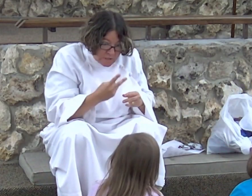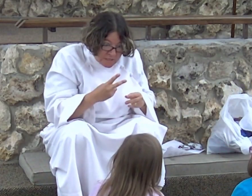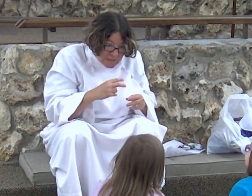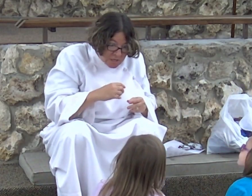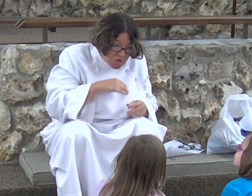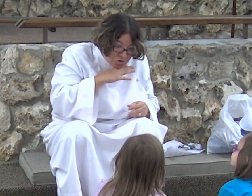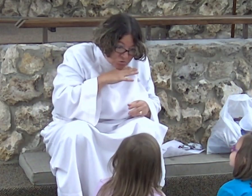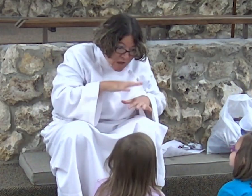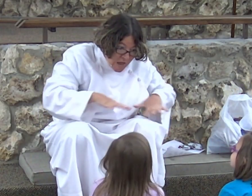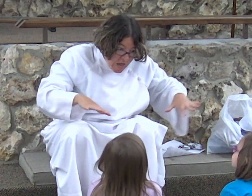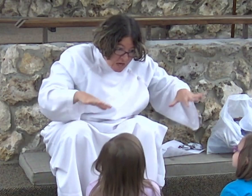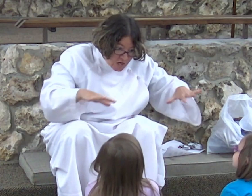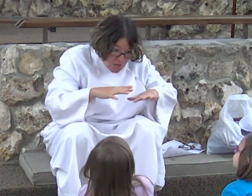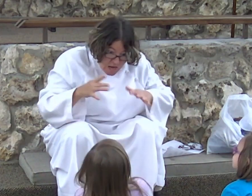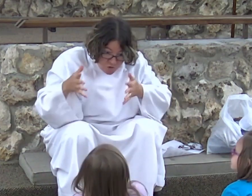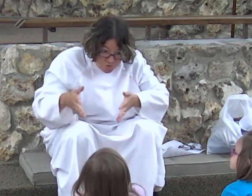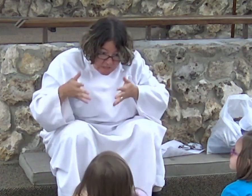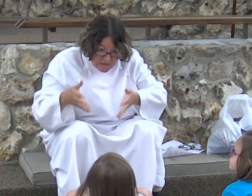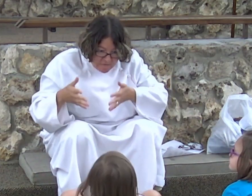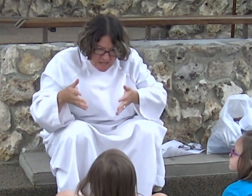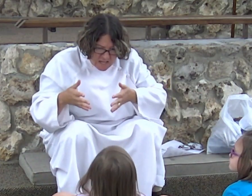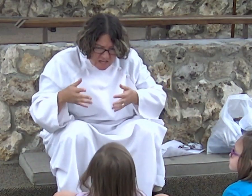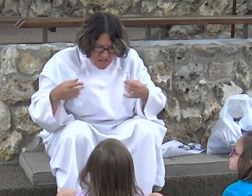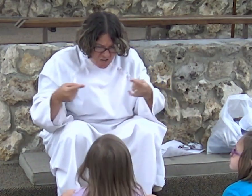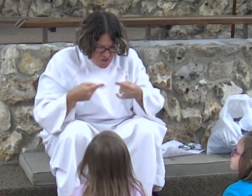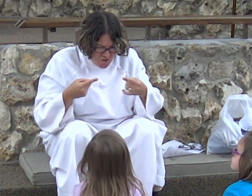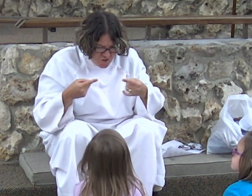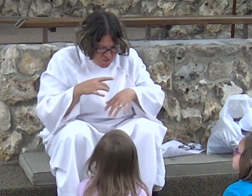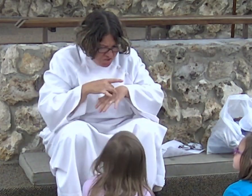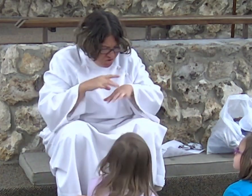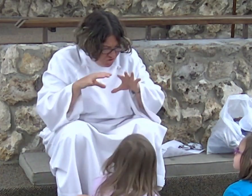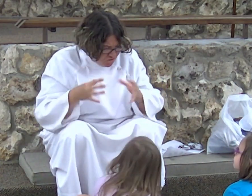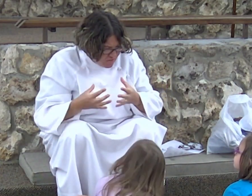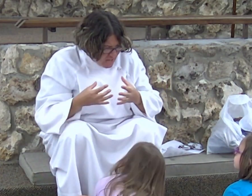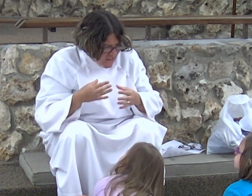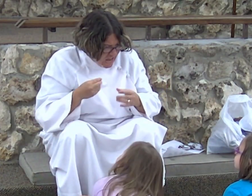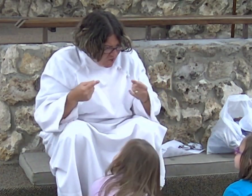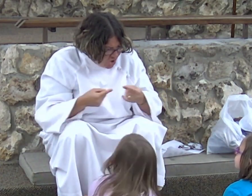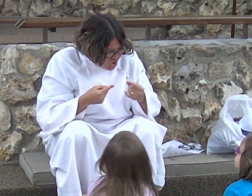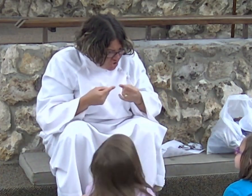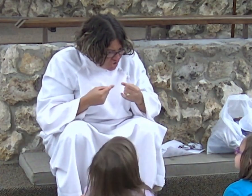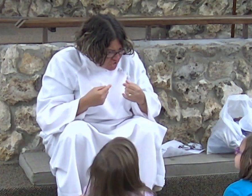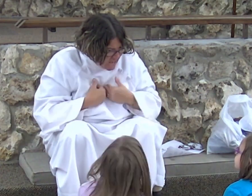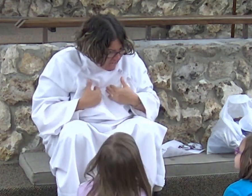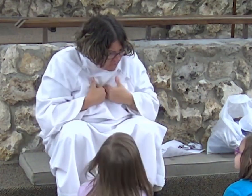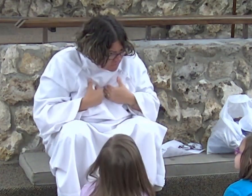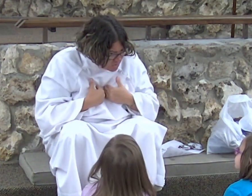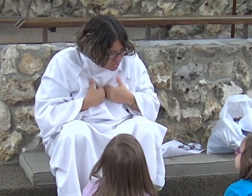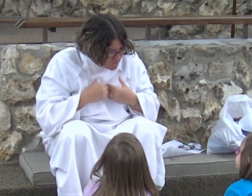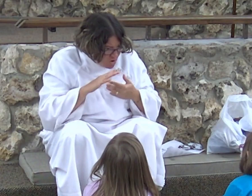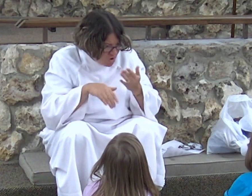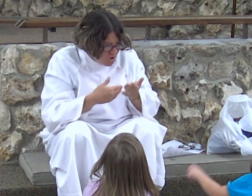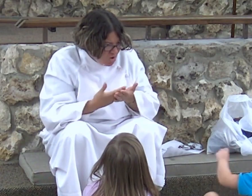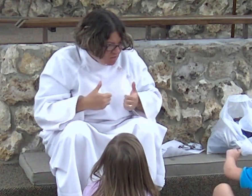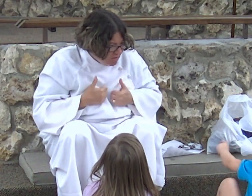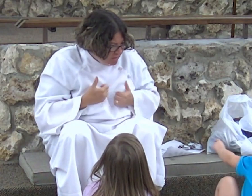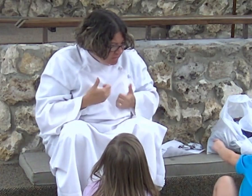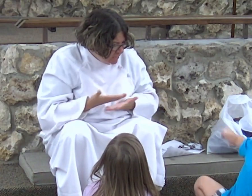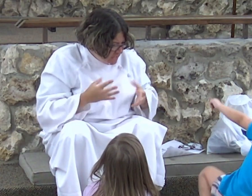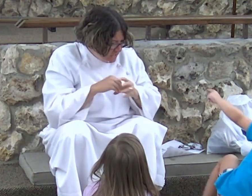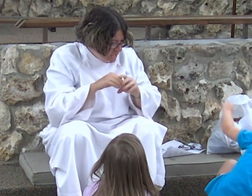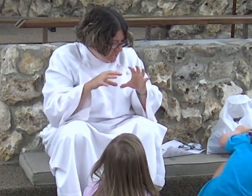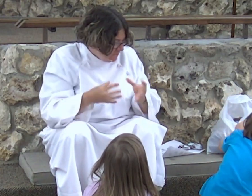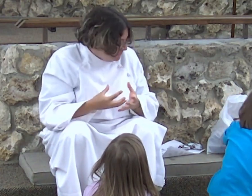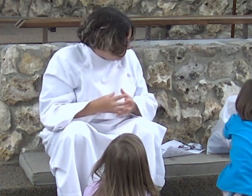if you see trash and you leave it, it hurts the earth and it hurts the animals, all